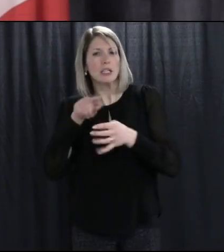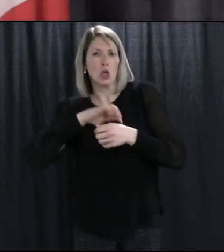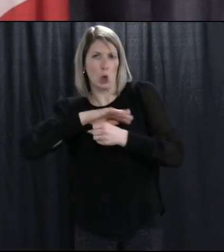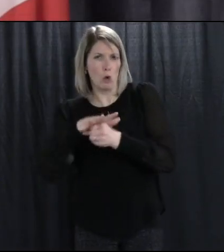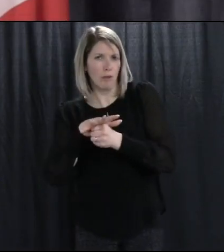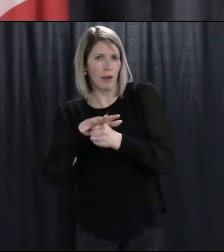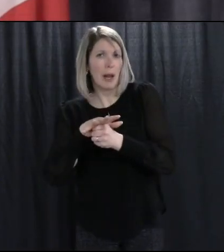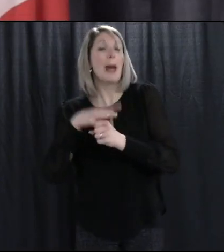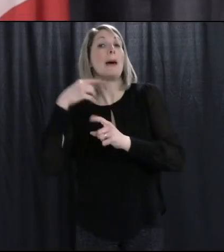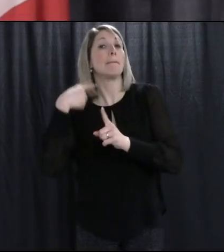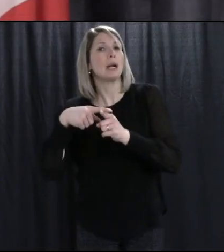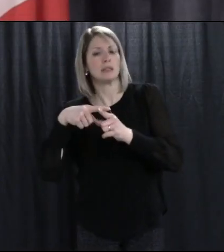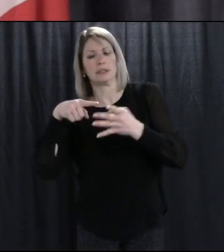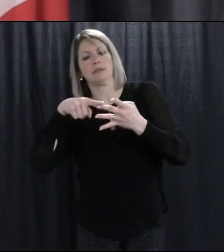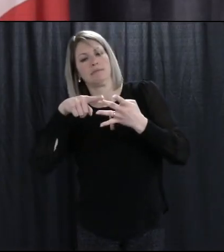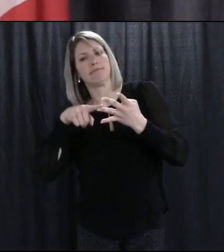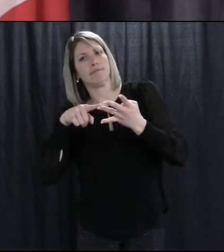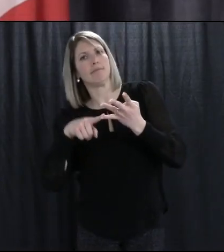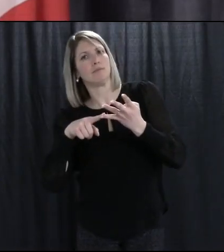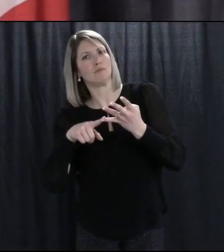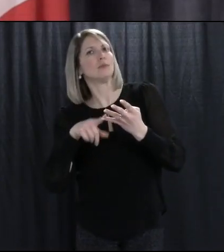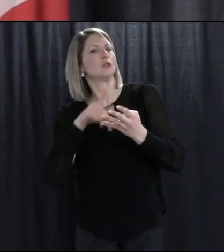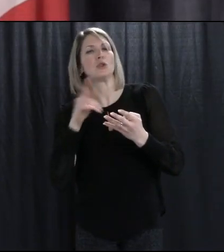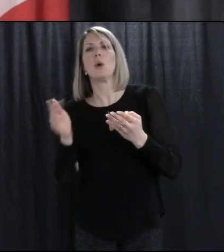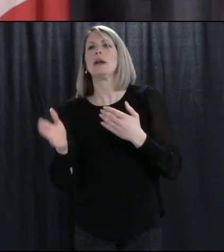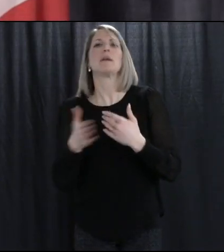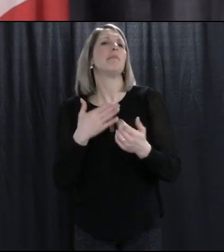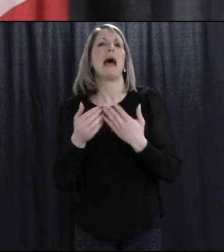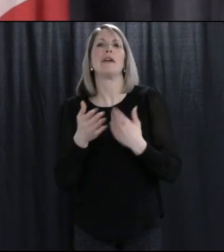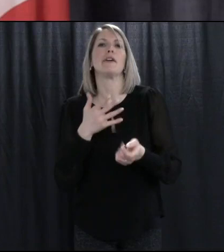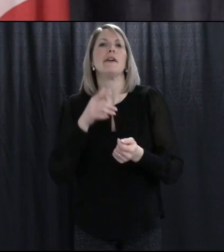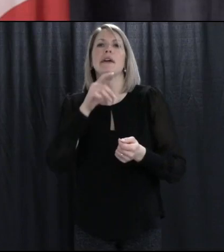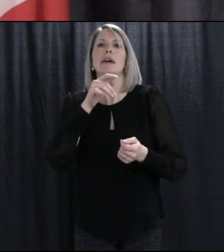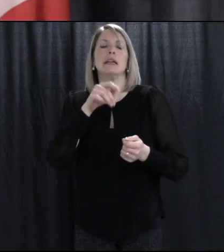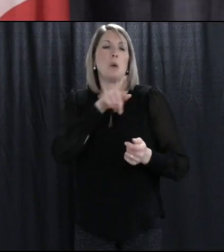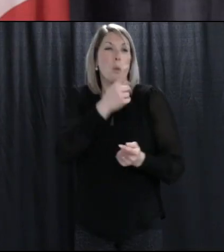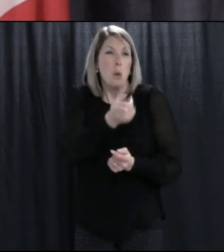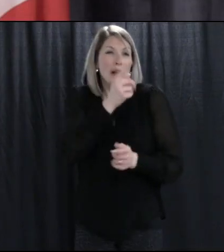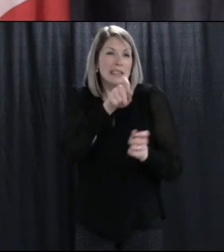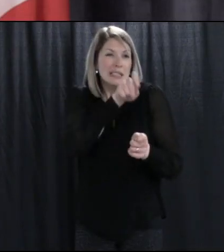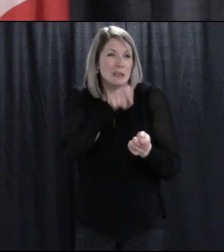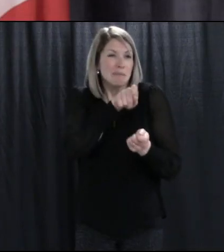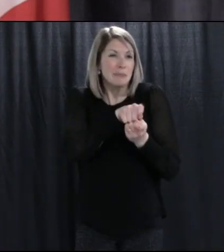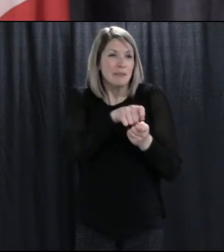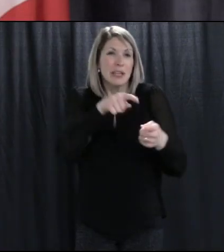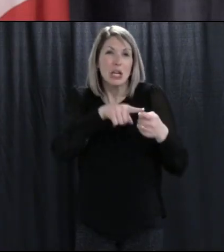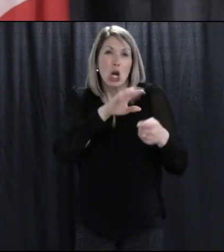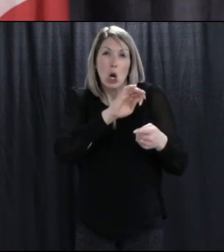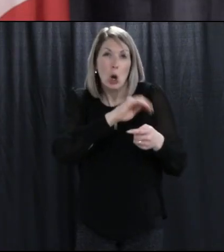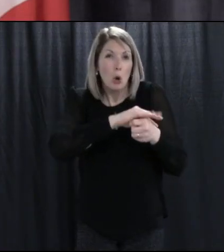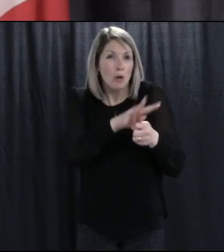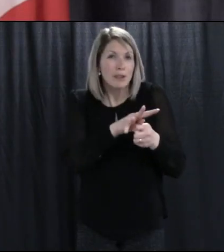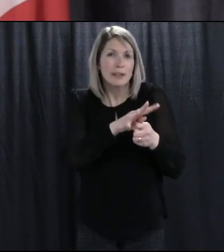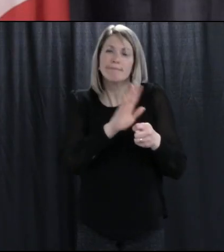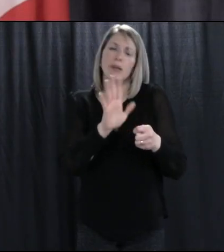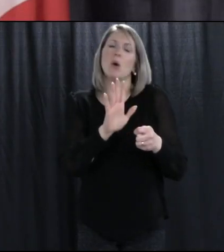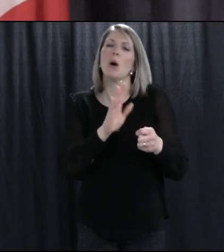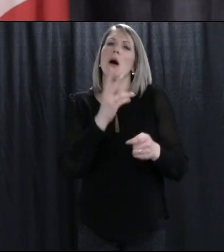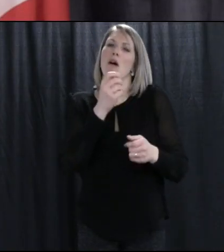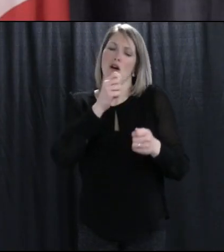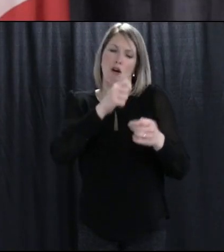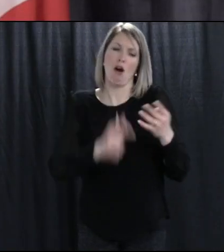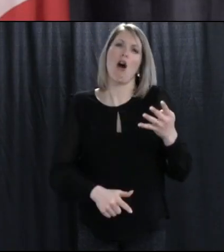those other respiratory viruses as well. So we are testing, and anybody who's getting a swab done for